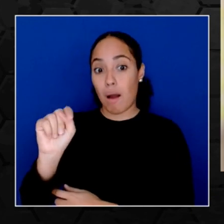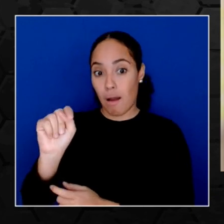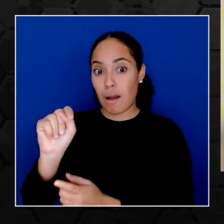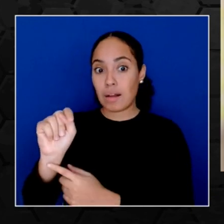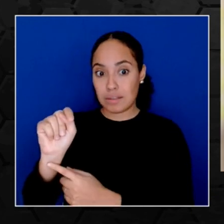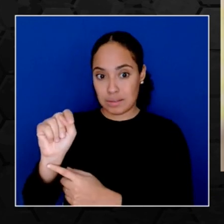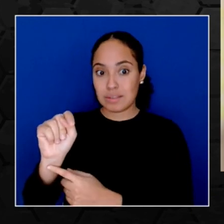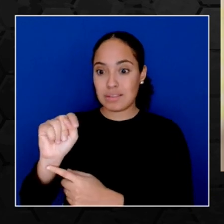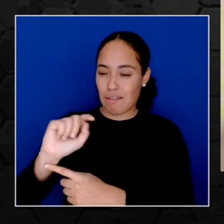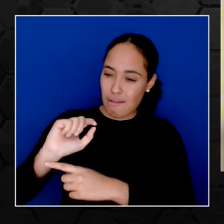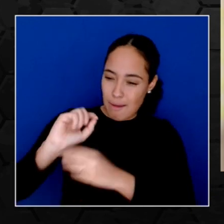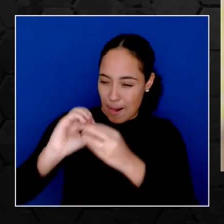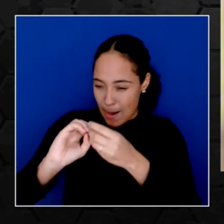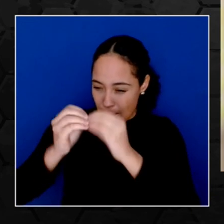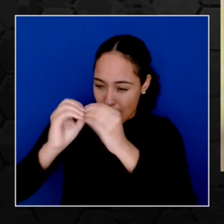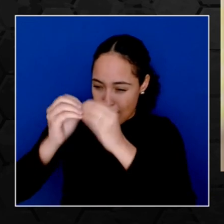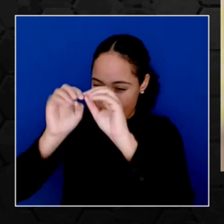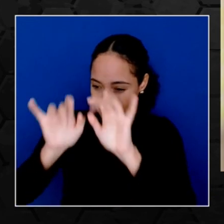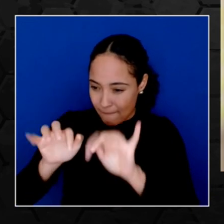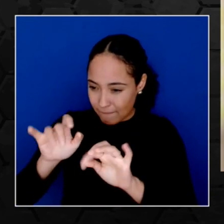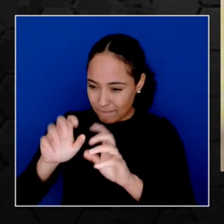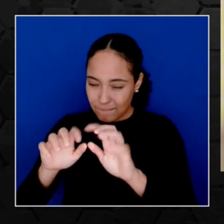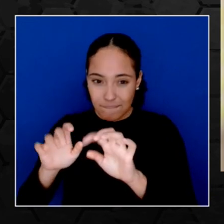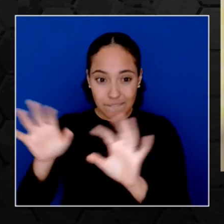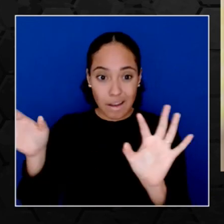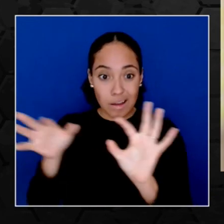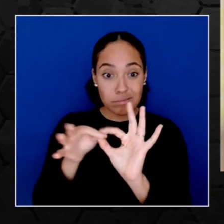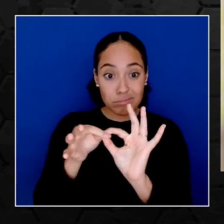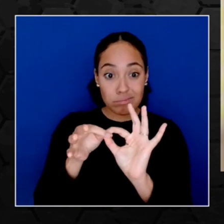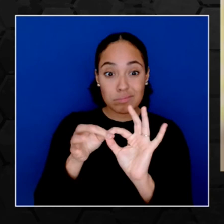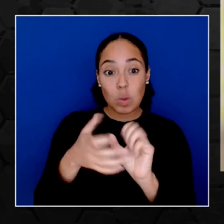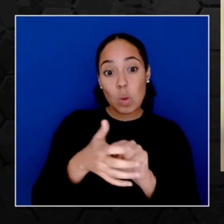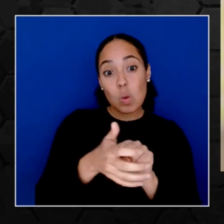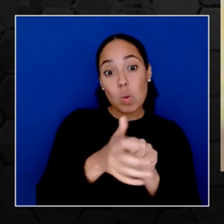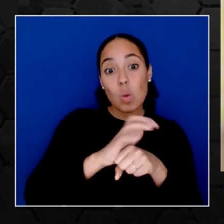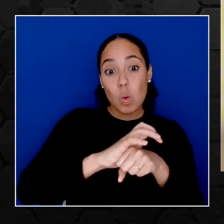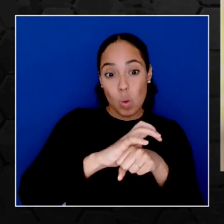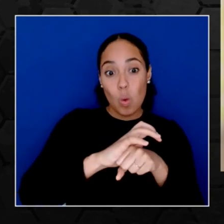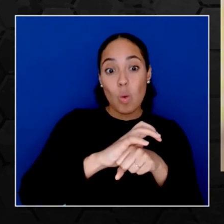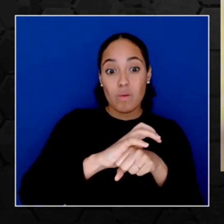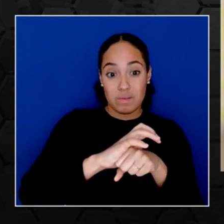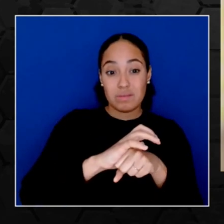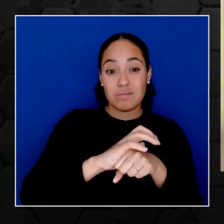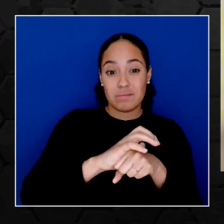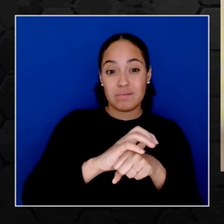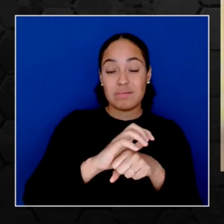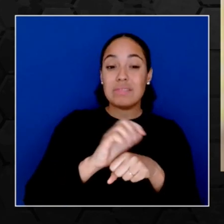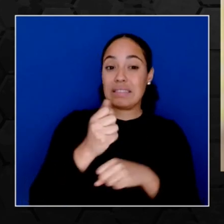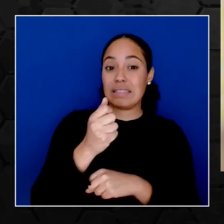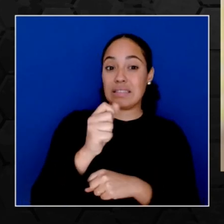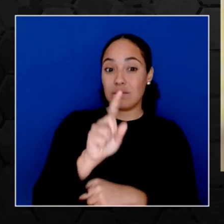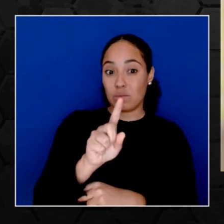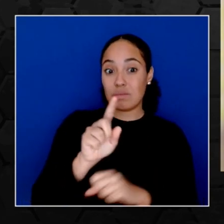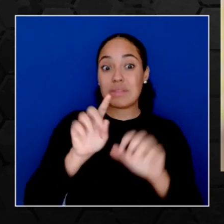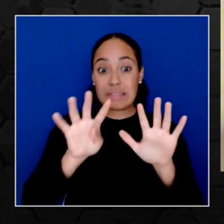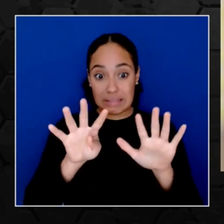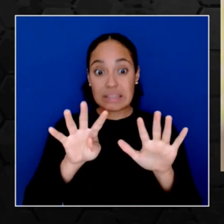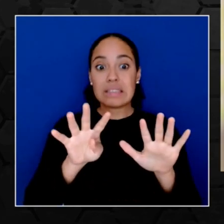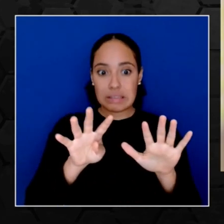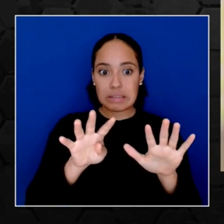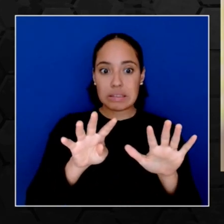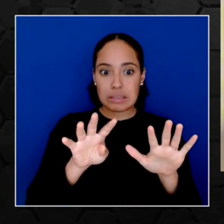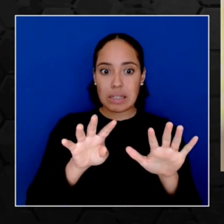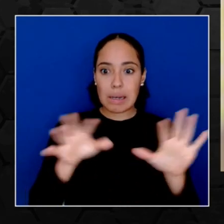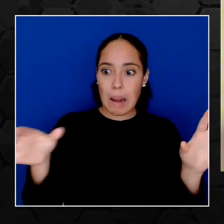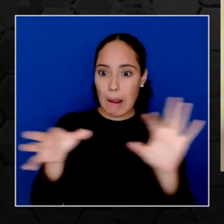it is so impressive to see the Azure Health Bot, Microsoft Health CareBot being used in the real world, like quite literally saving lives. Like